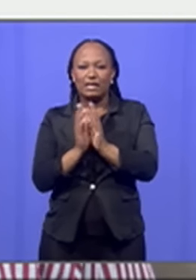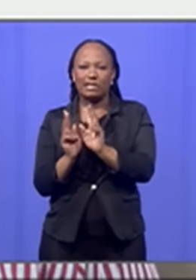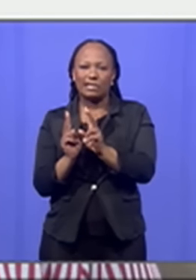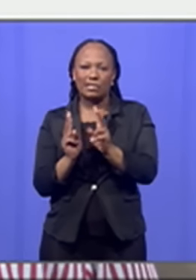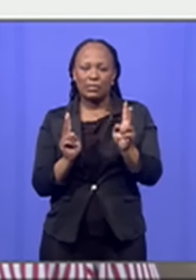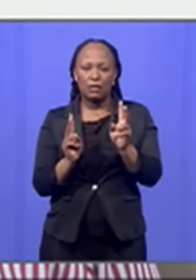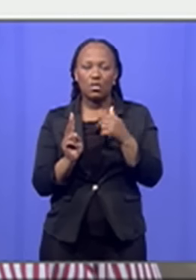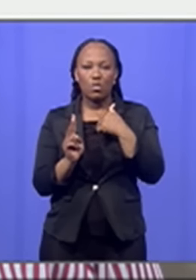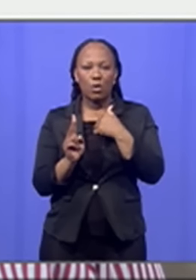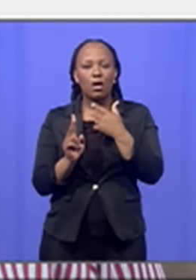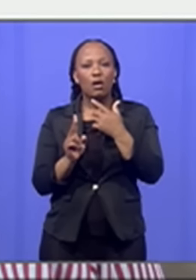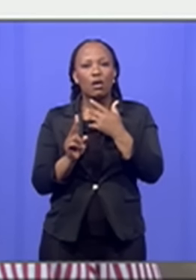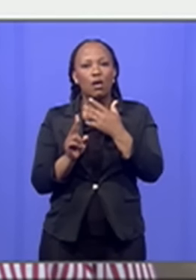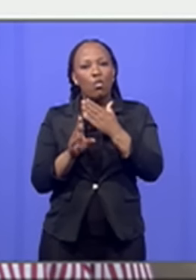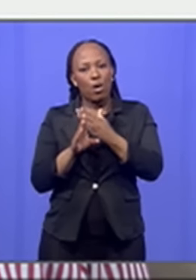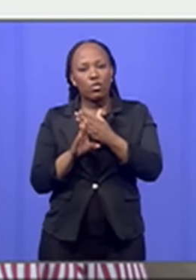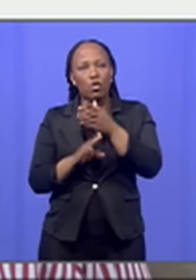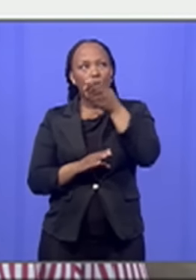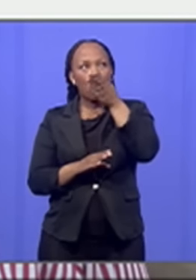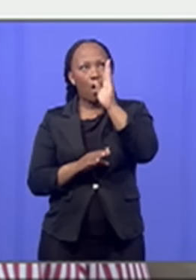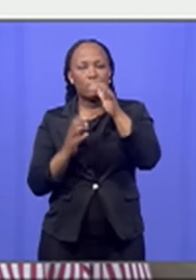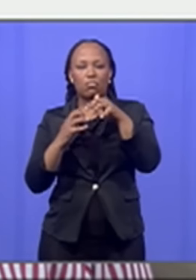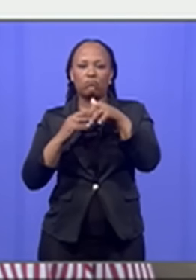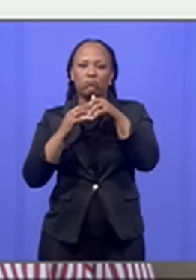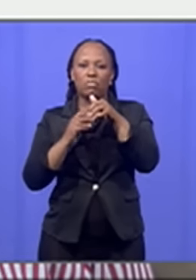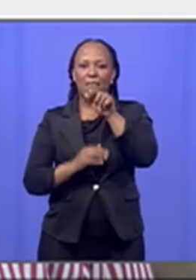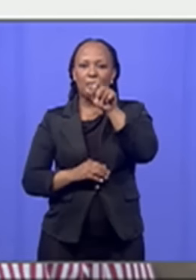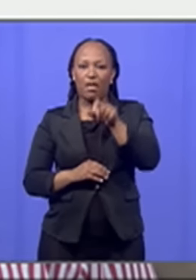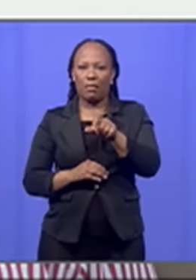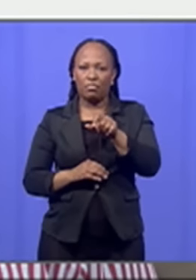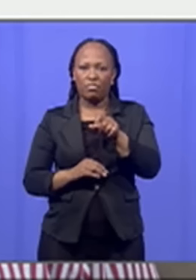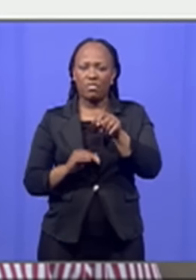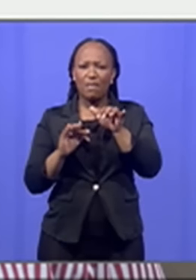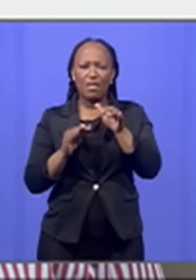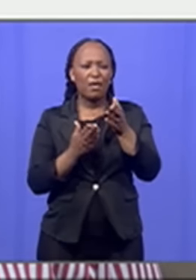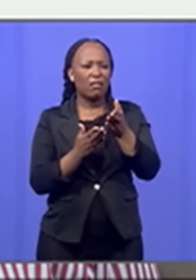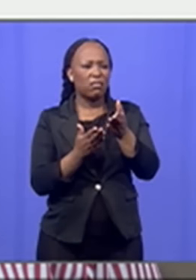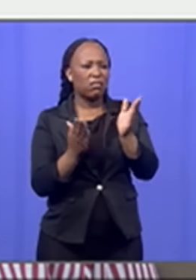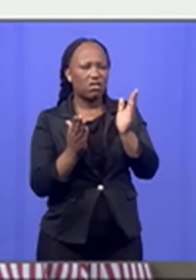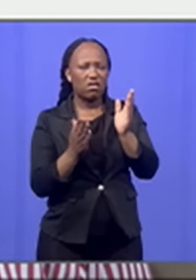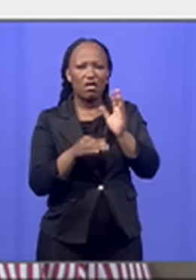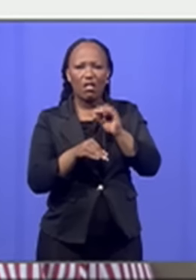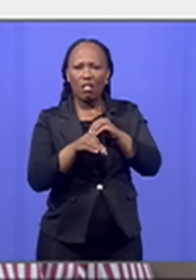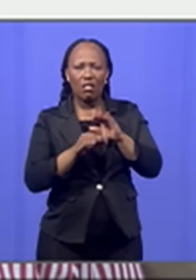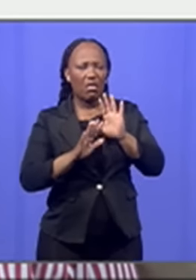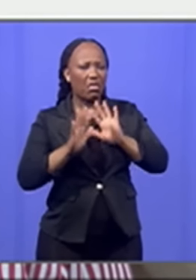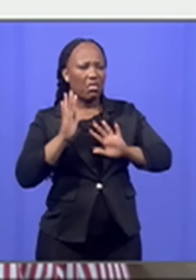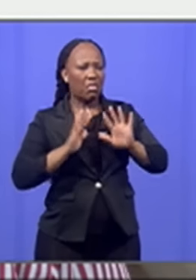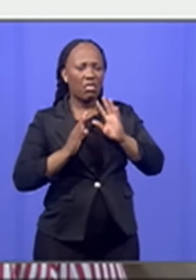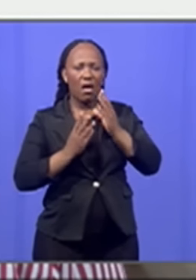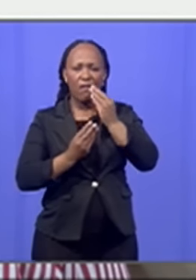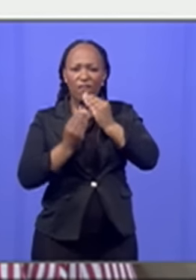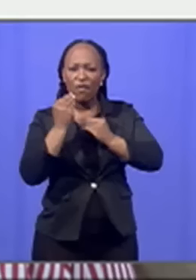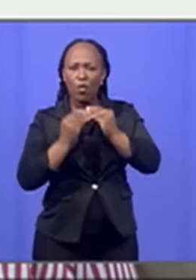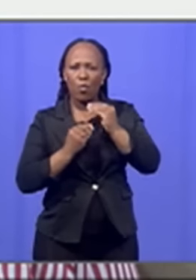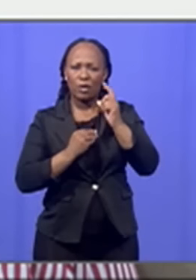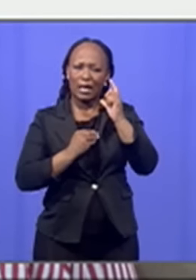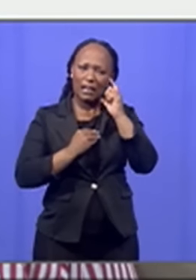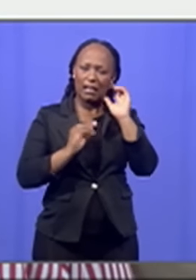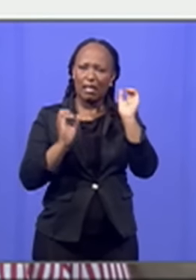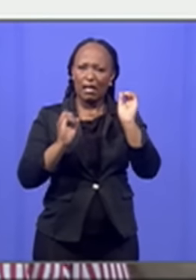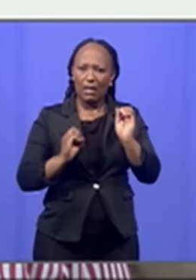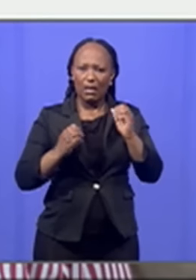le Modimo a ileng a dira motho ba motho re bona batho ba le kotsi ba le mathate ba sena tšao ya ba sena marobalo ba sena